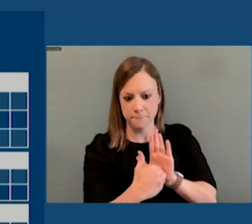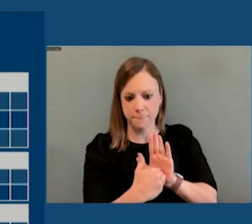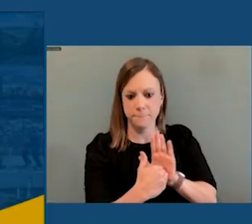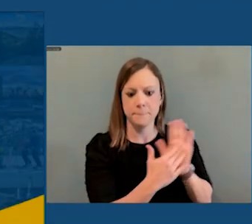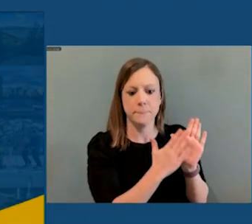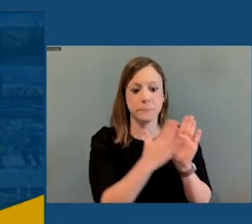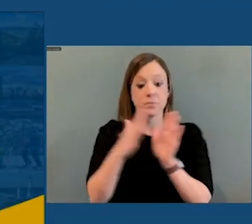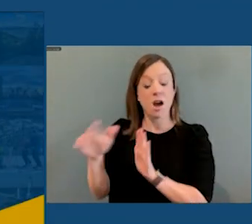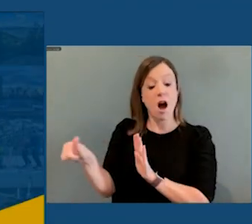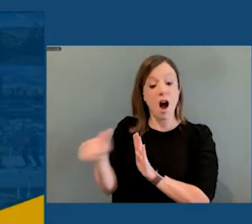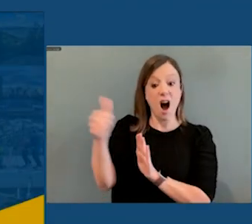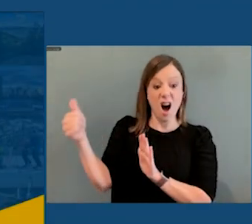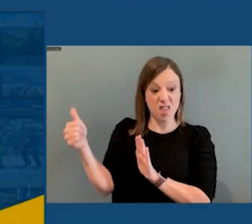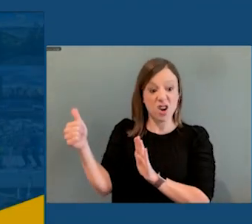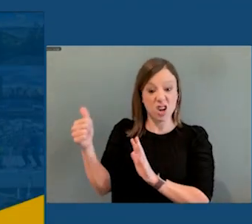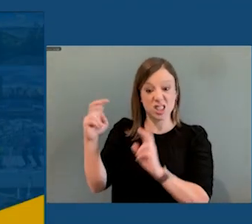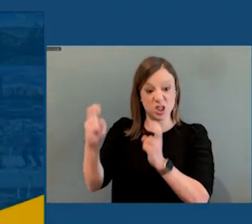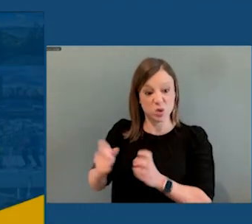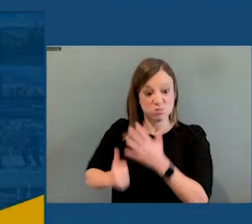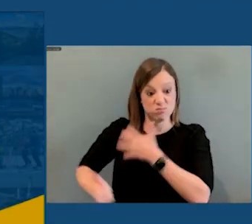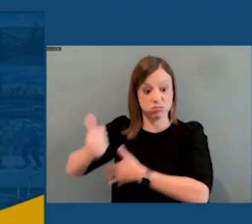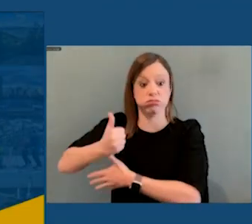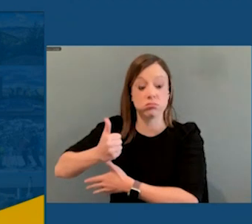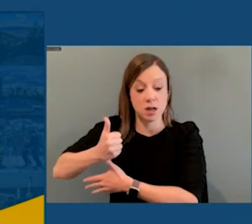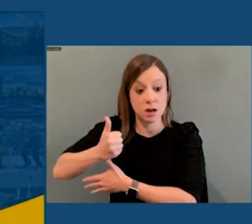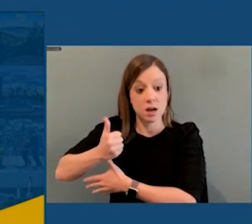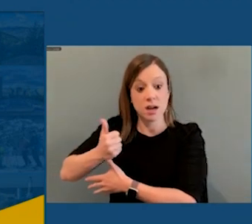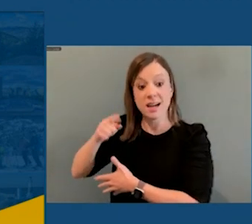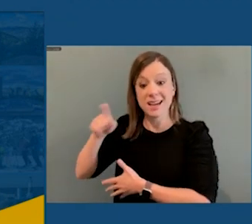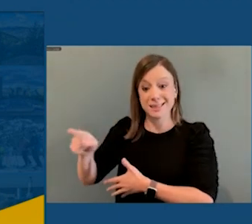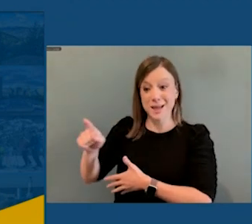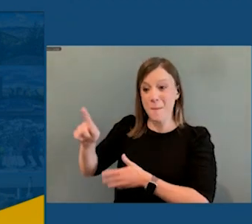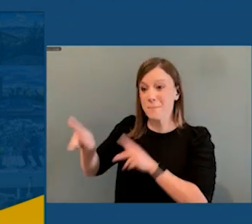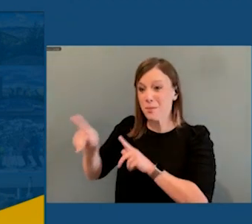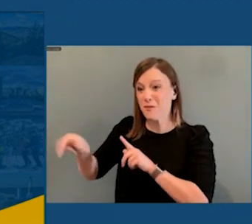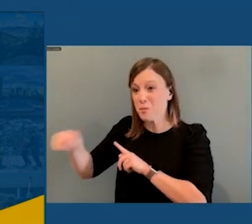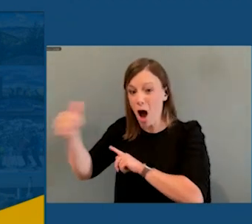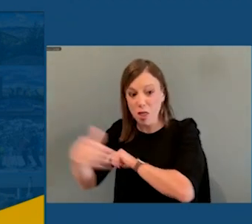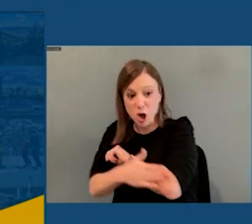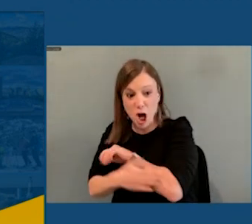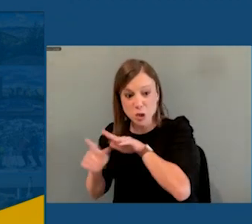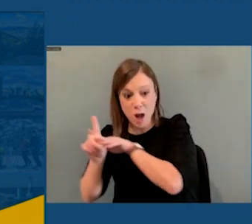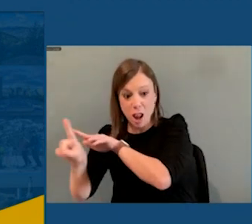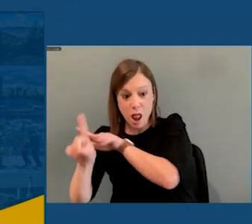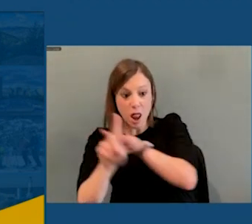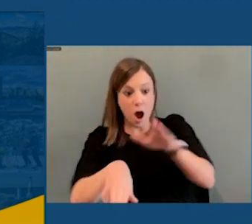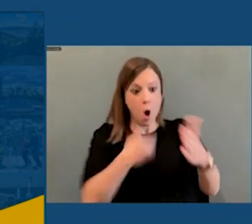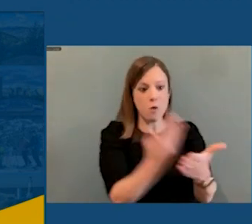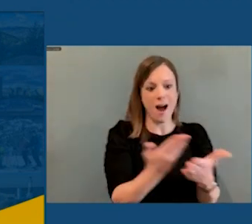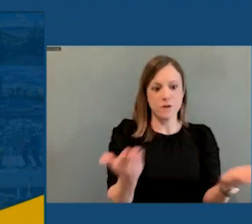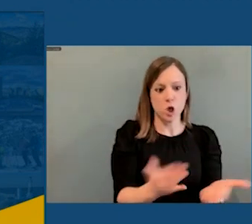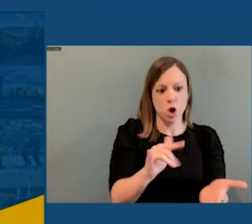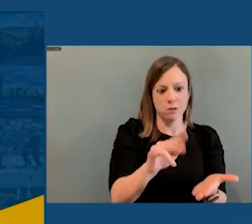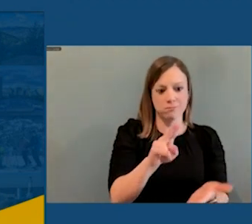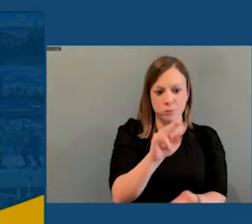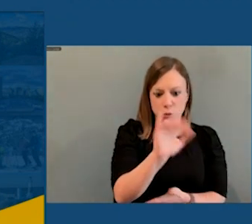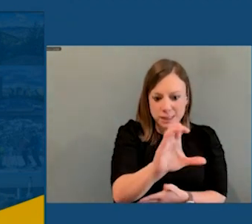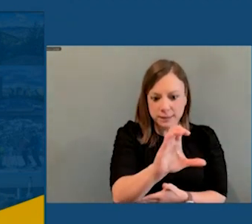New York State and New York City continue to carry the burden of sheltering right now over 65,000 migrants.